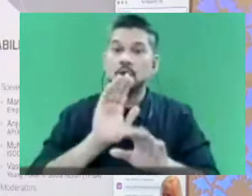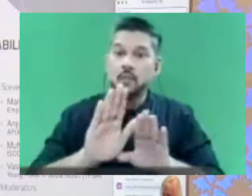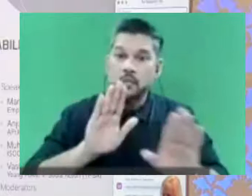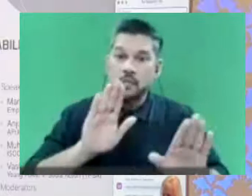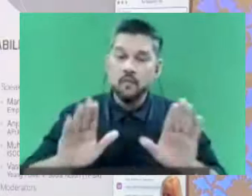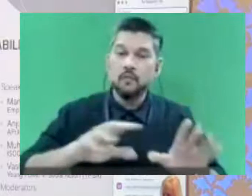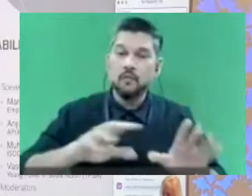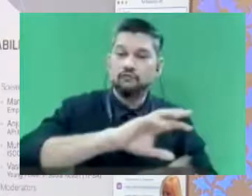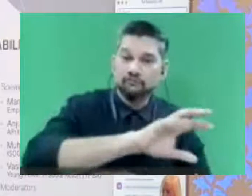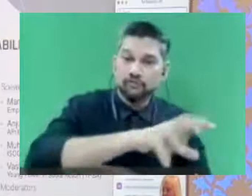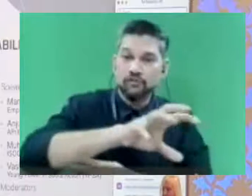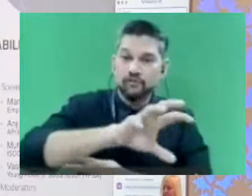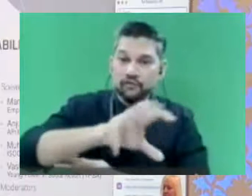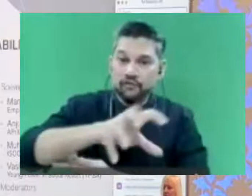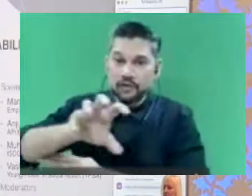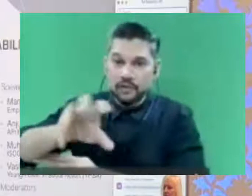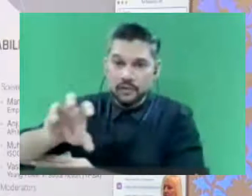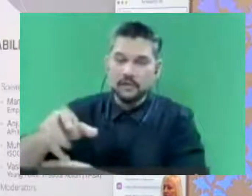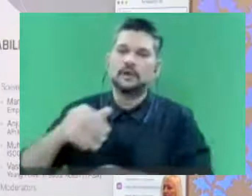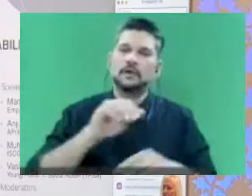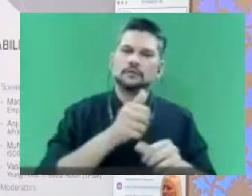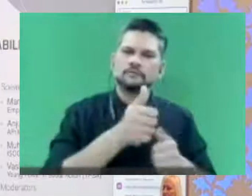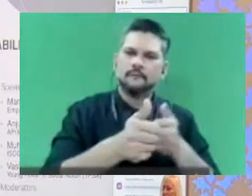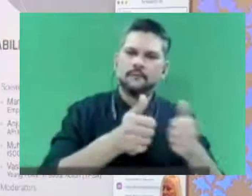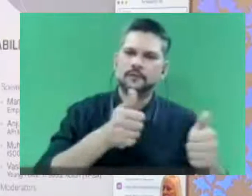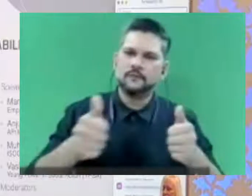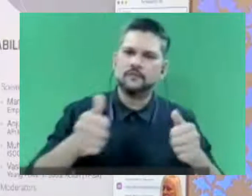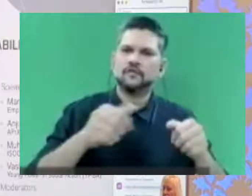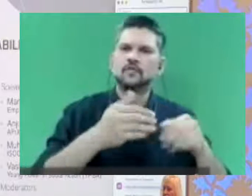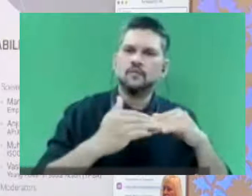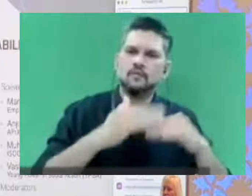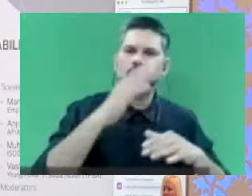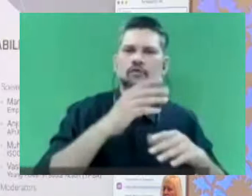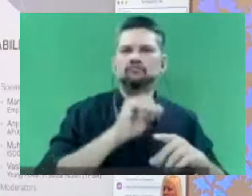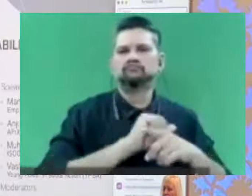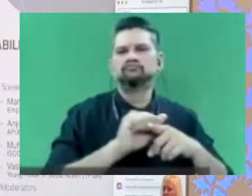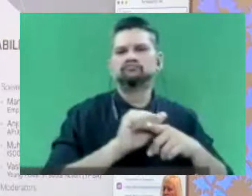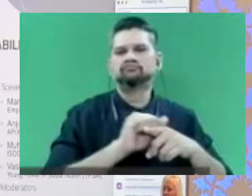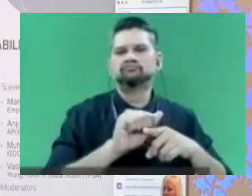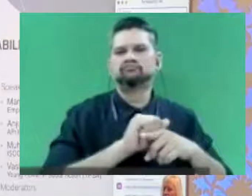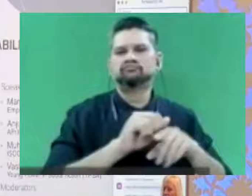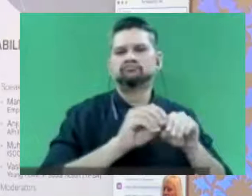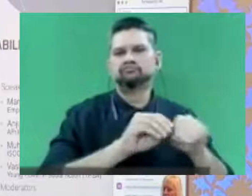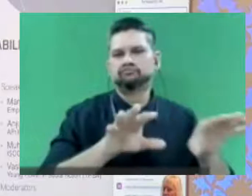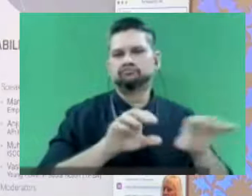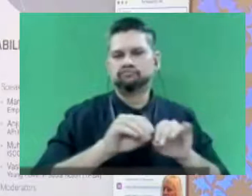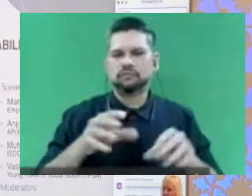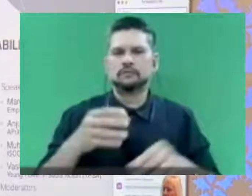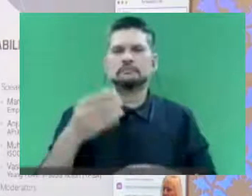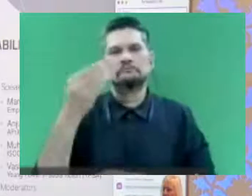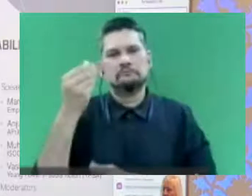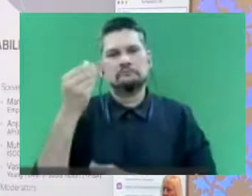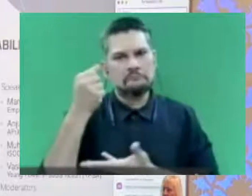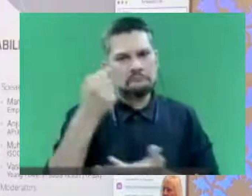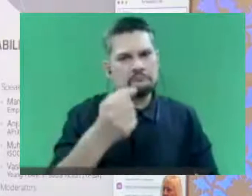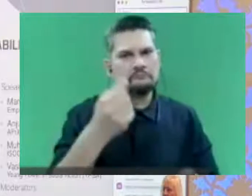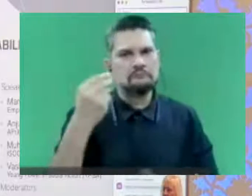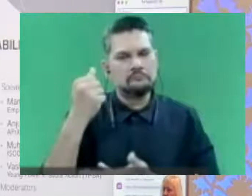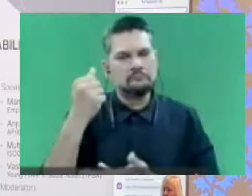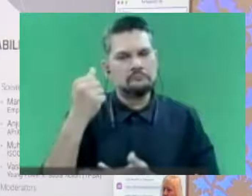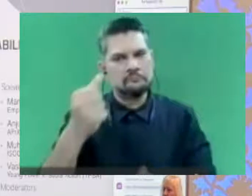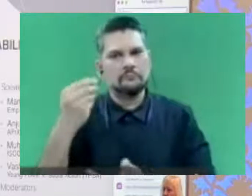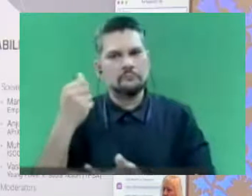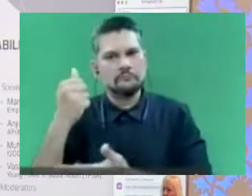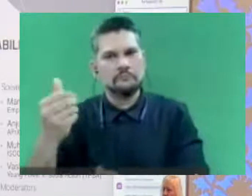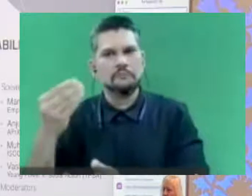own nationalities, and given the fundings and other things happening that are linked with it,